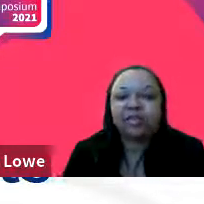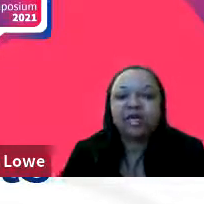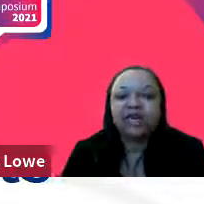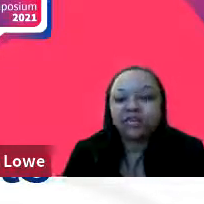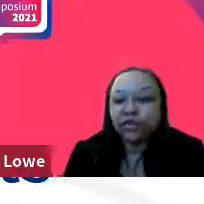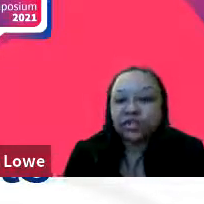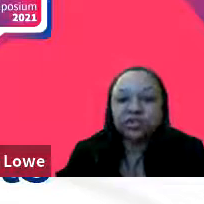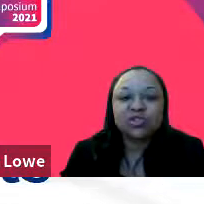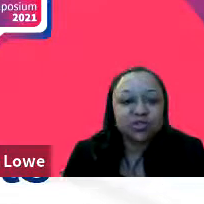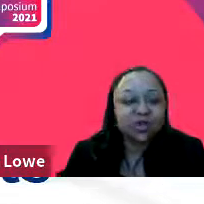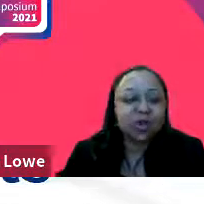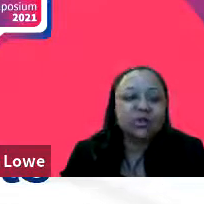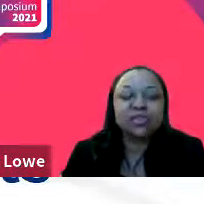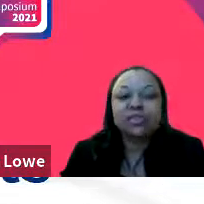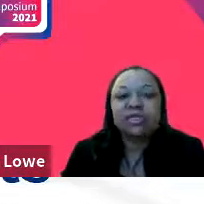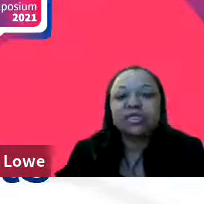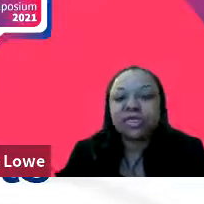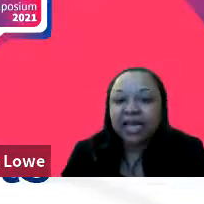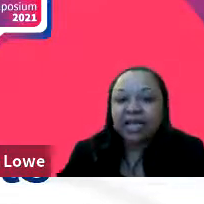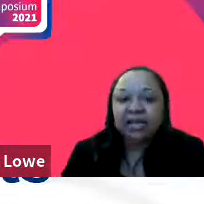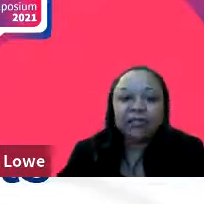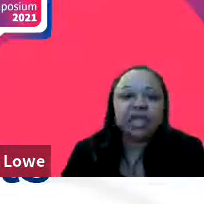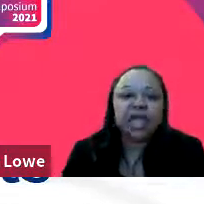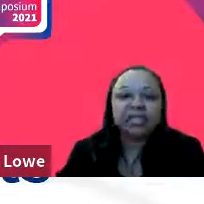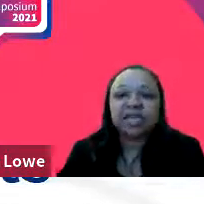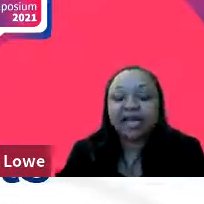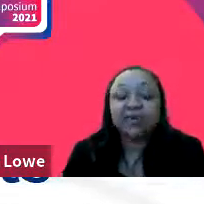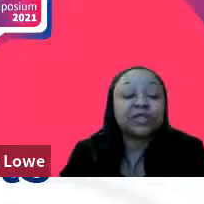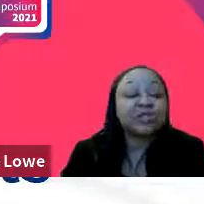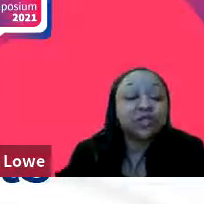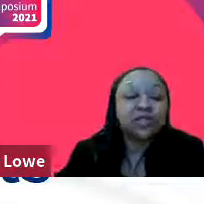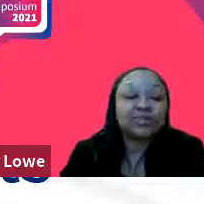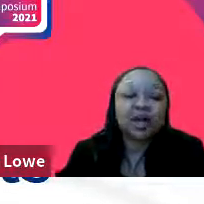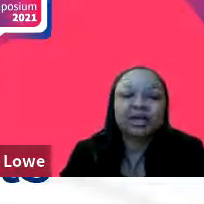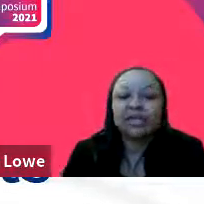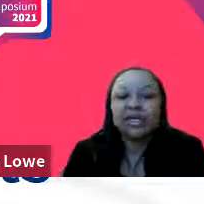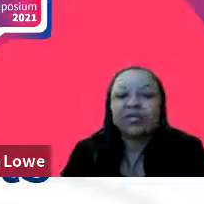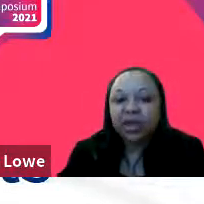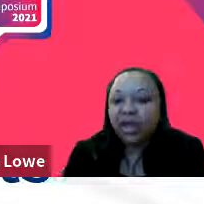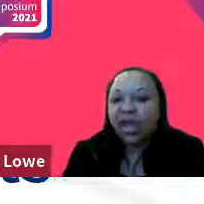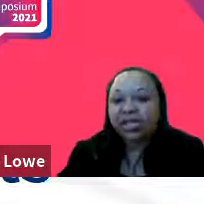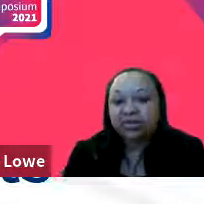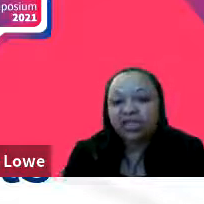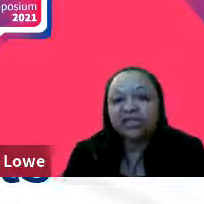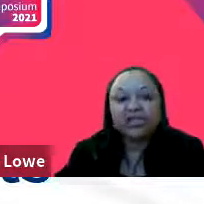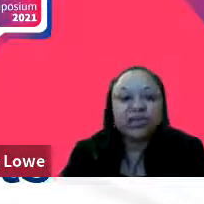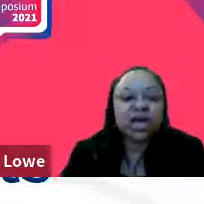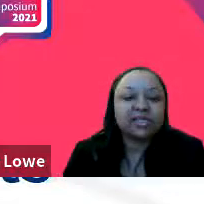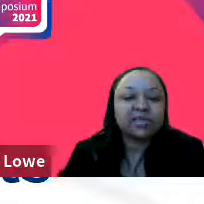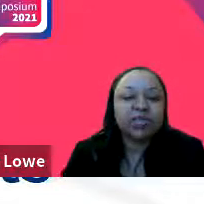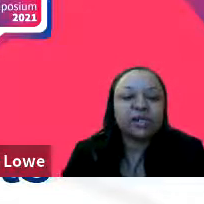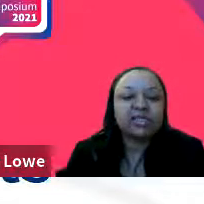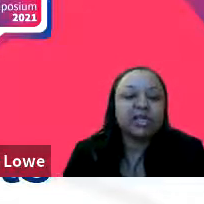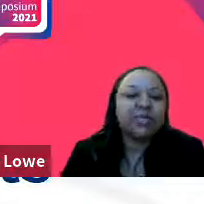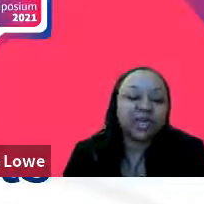commitments that focus on student goals, designing and deciding with the student in mind, pairing high expectations with